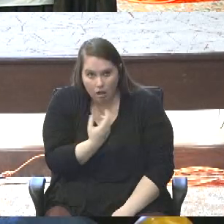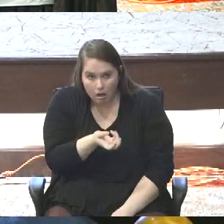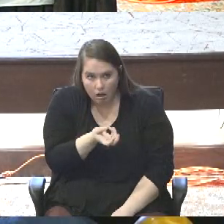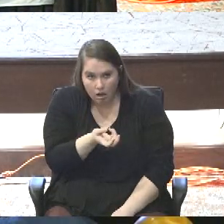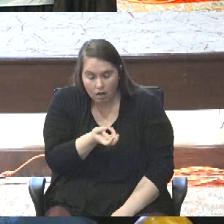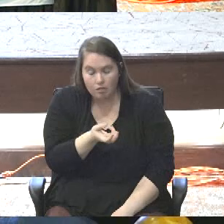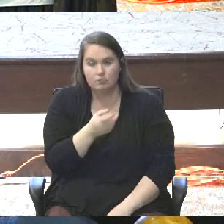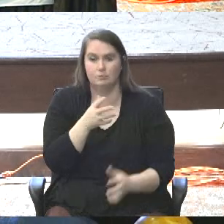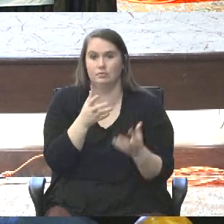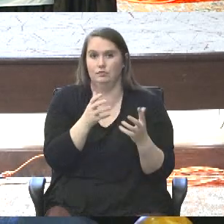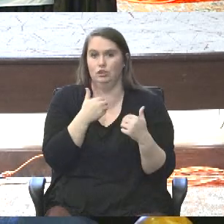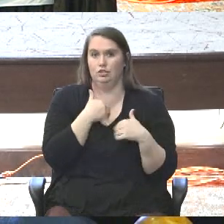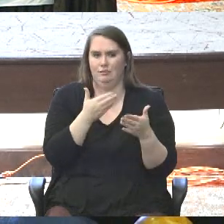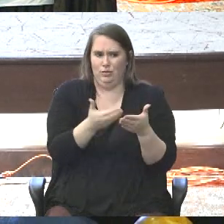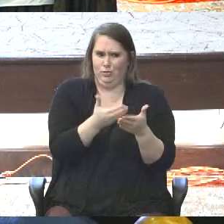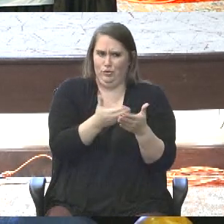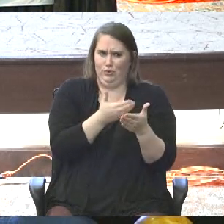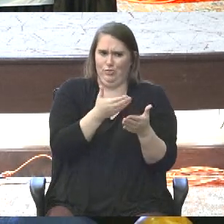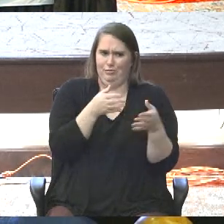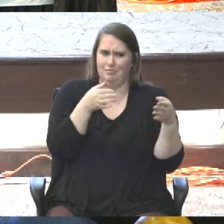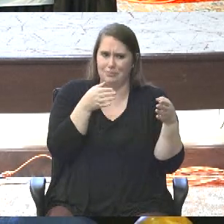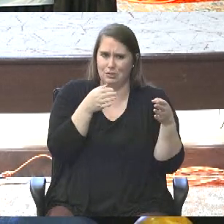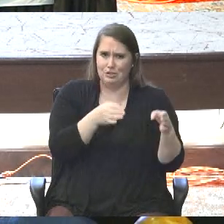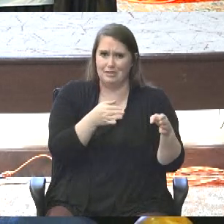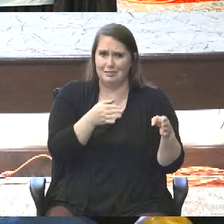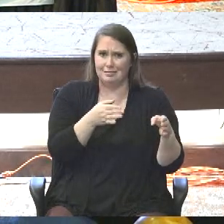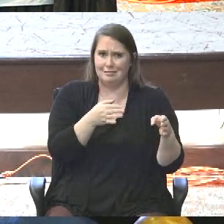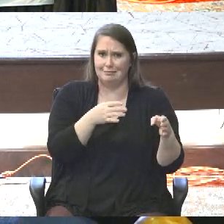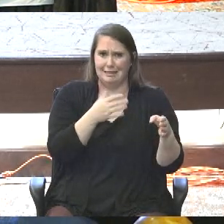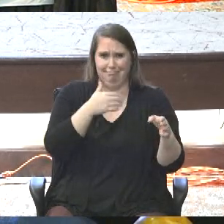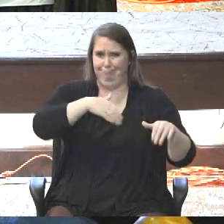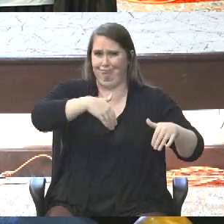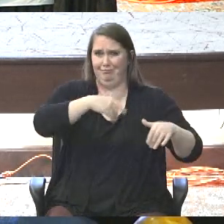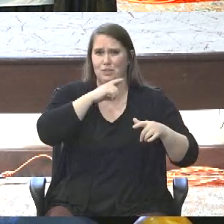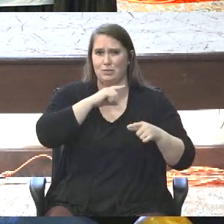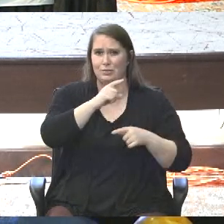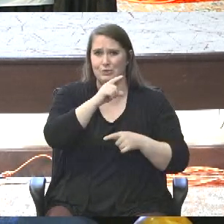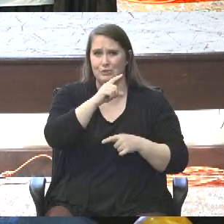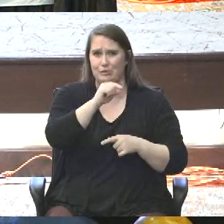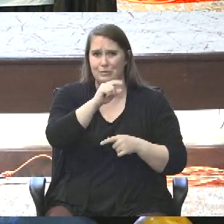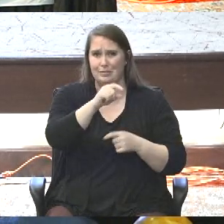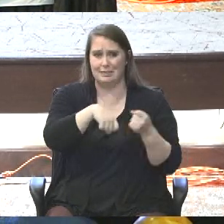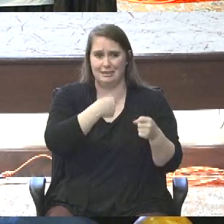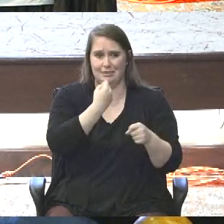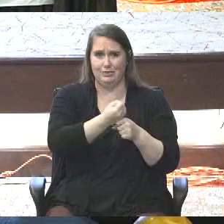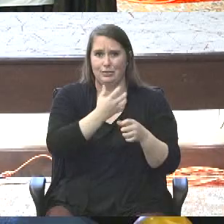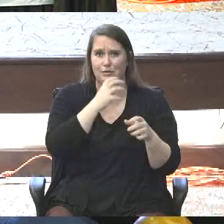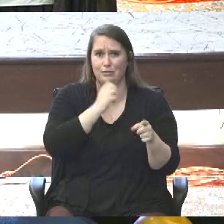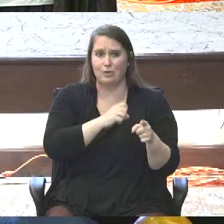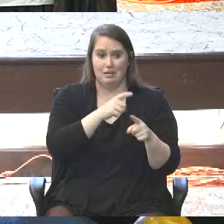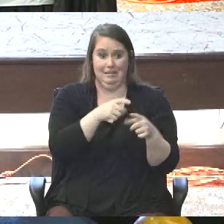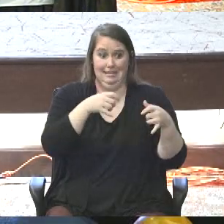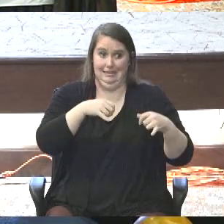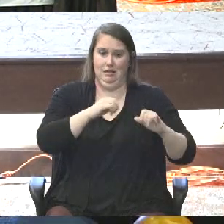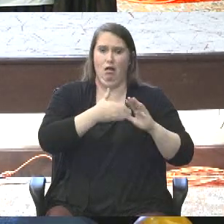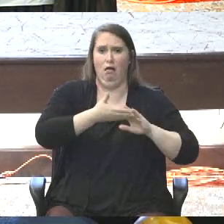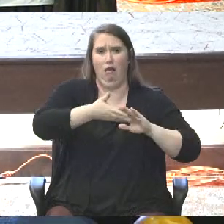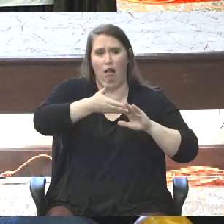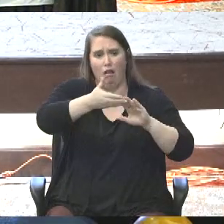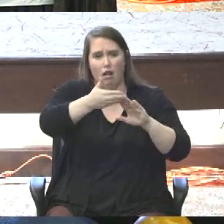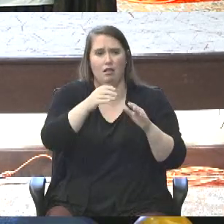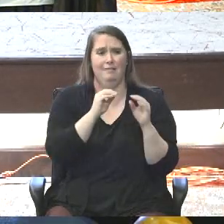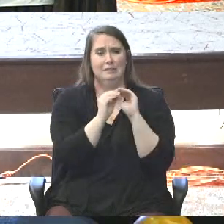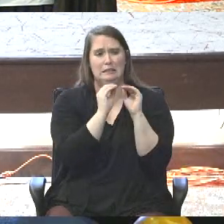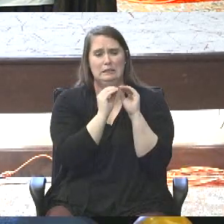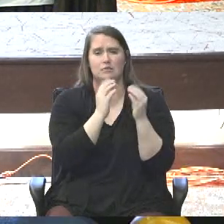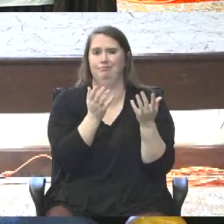we've got relatively new streets here in town. 20 years old, they have almost $50 million worth of repairs needed, and that's not sustainable, as